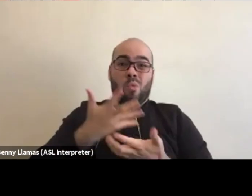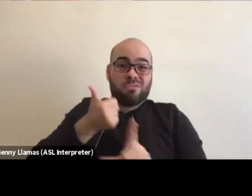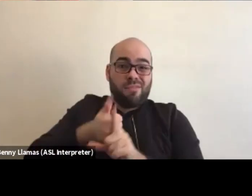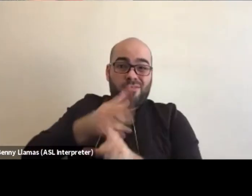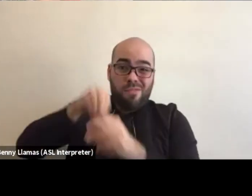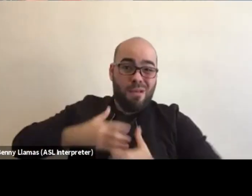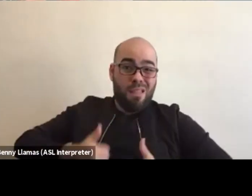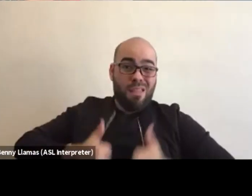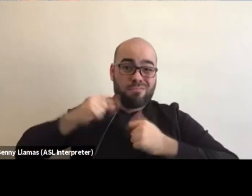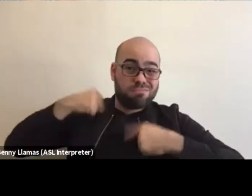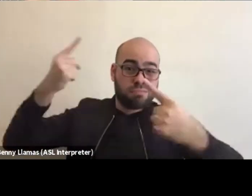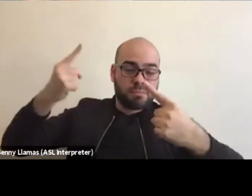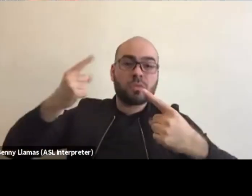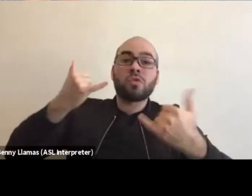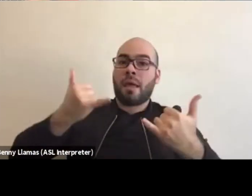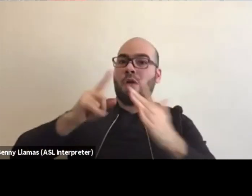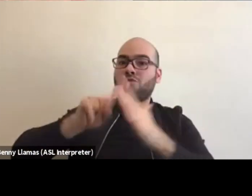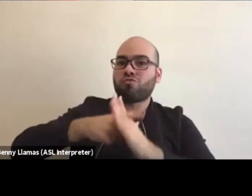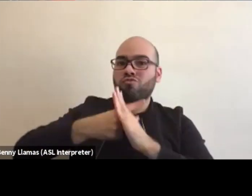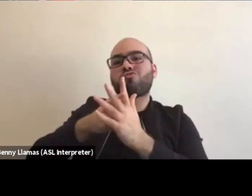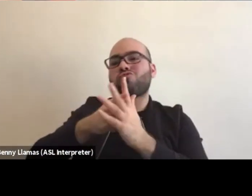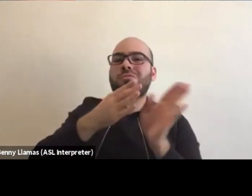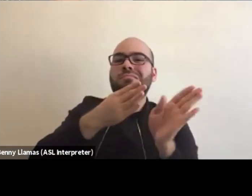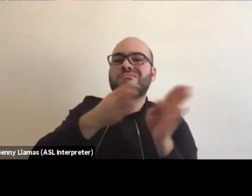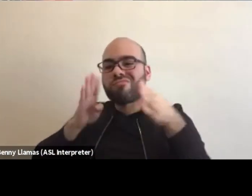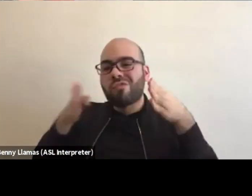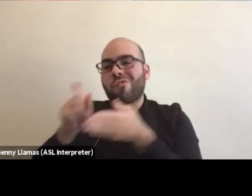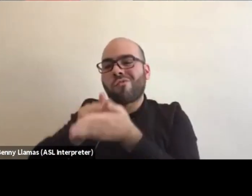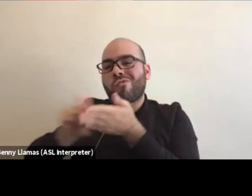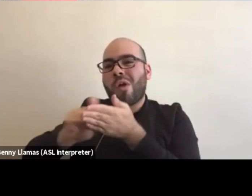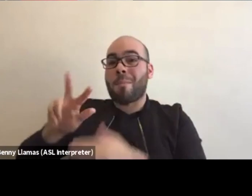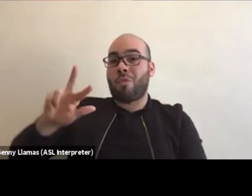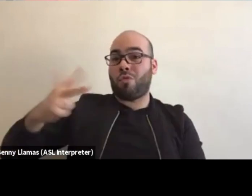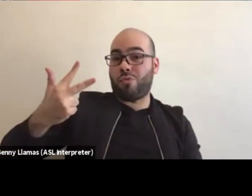my 3rd book. It hasn't been announced, but it's under